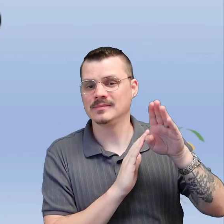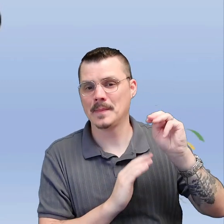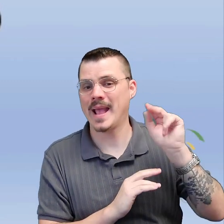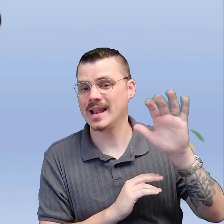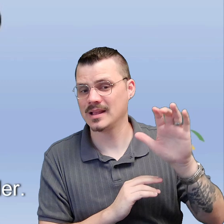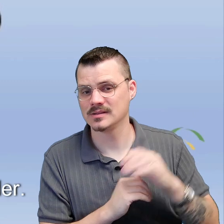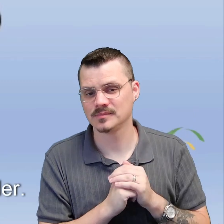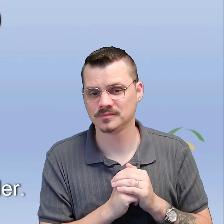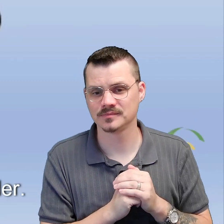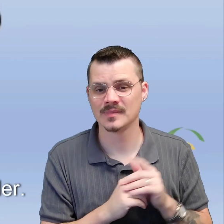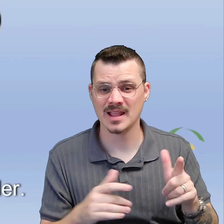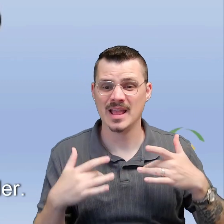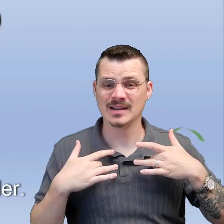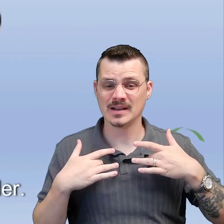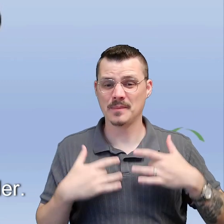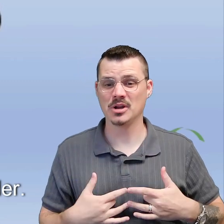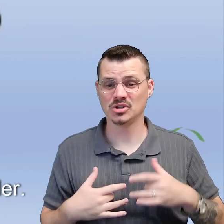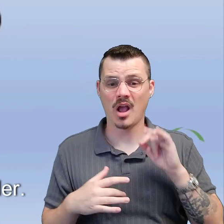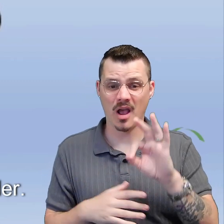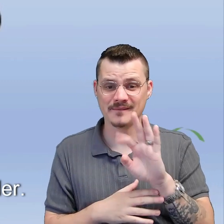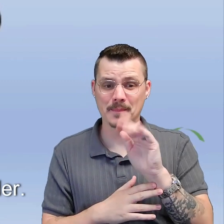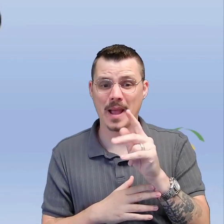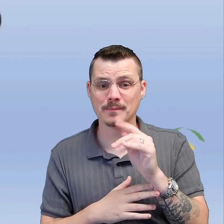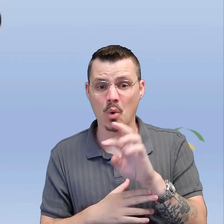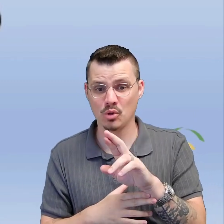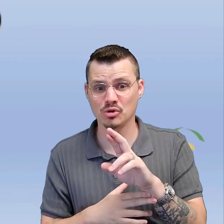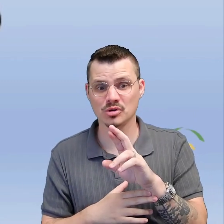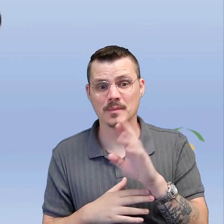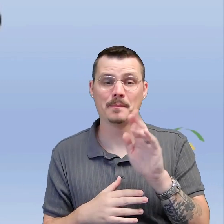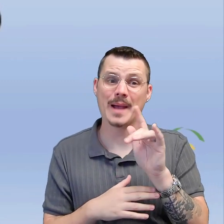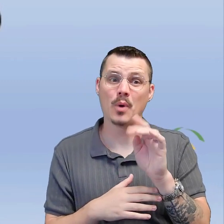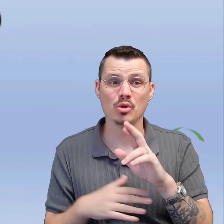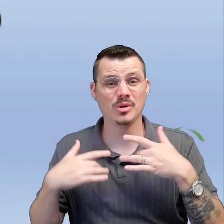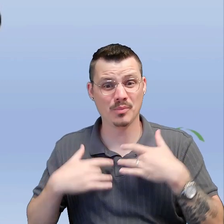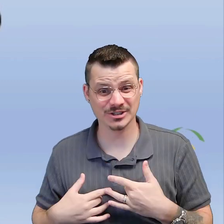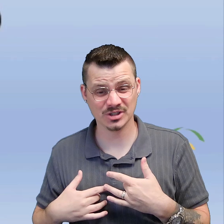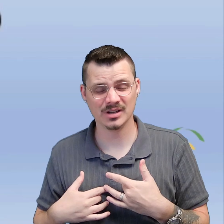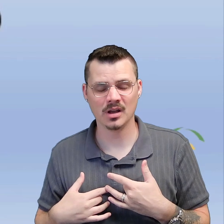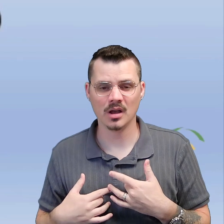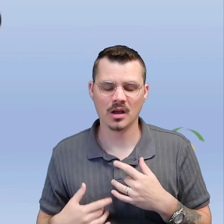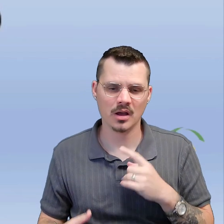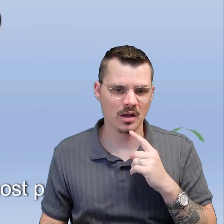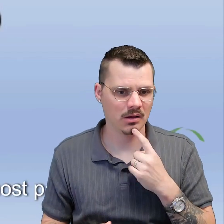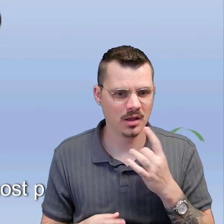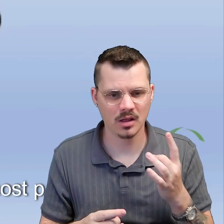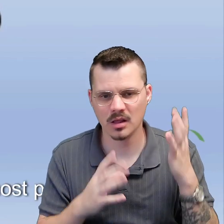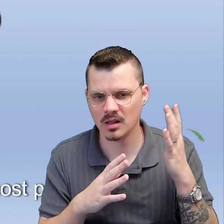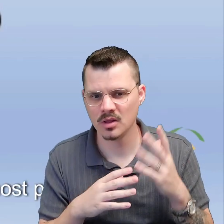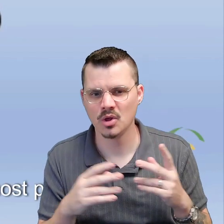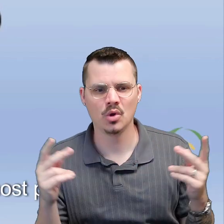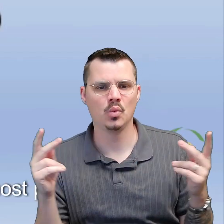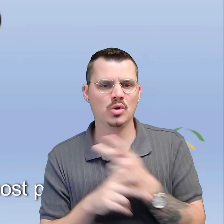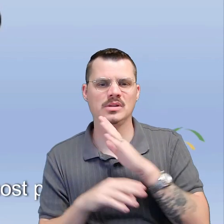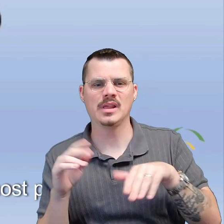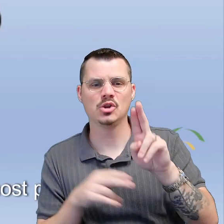episodes. And the depression of bipolar disorder, bipolar depression, is miserable. Worse than